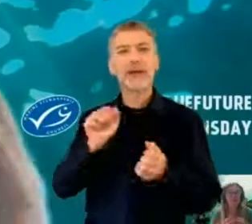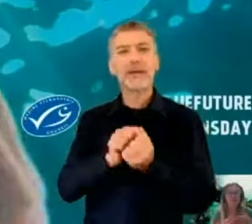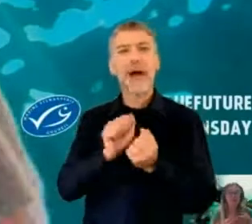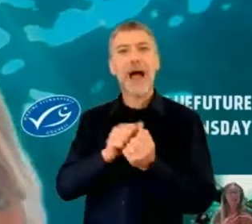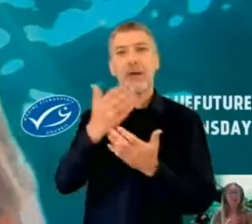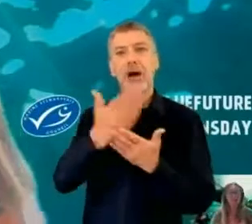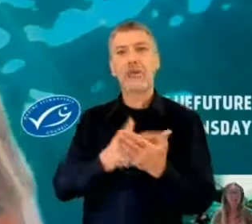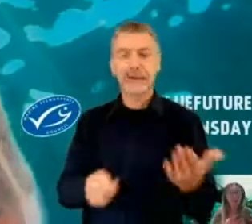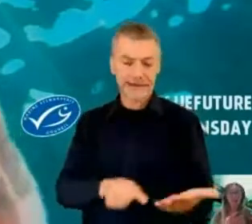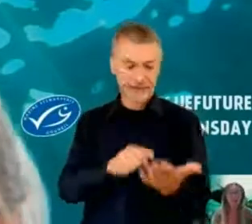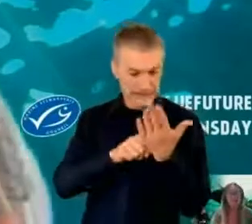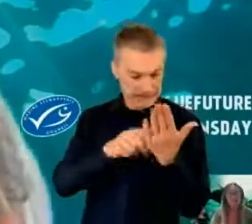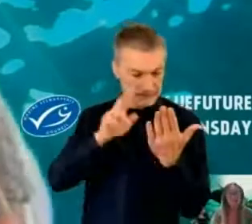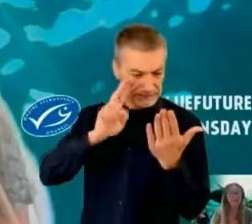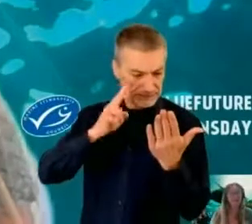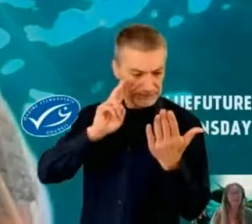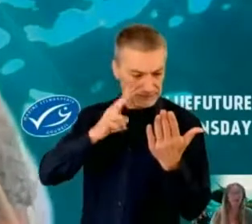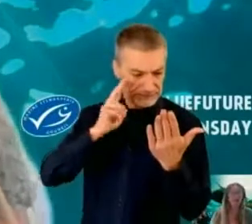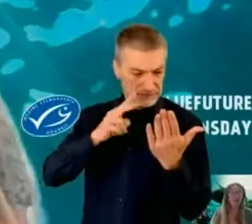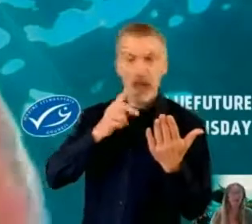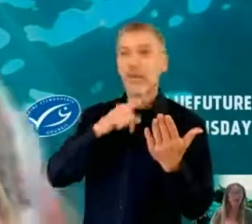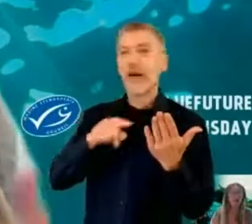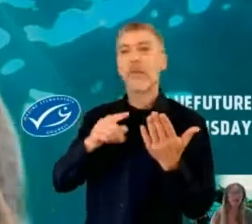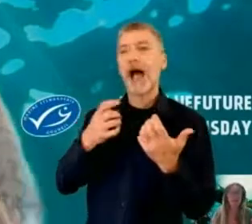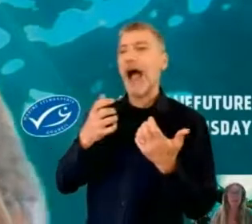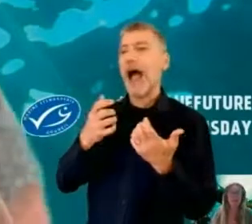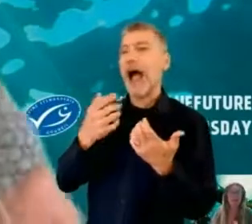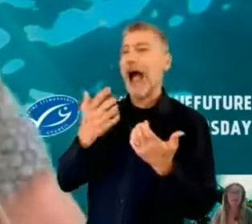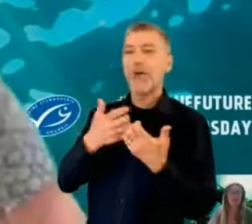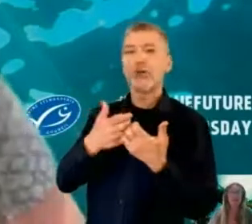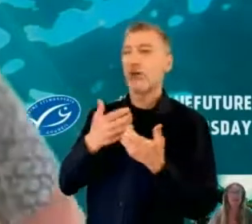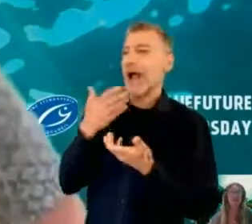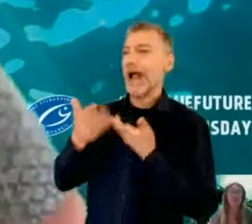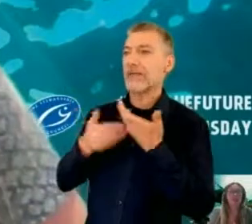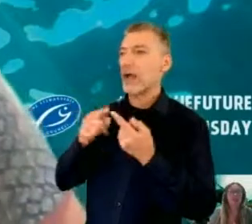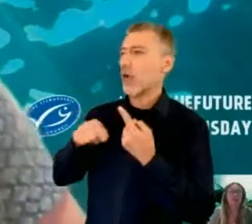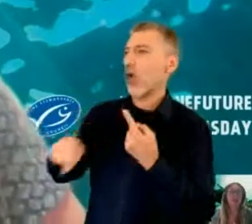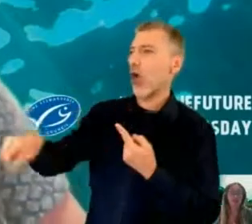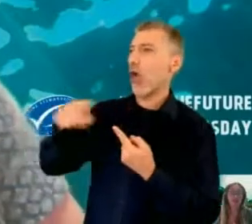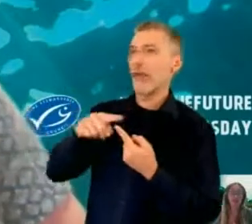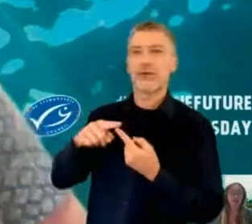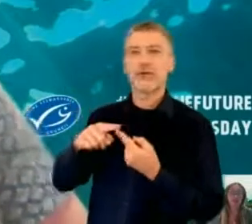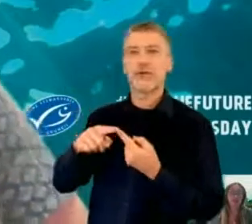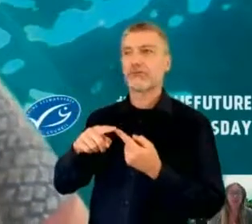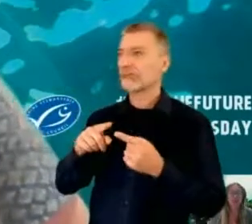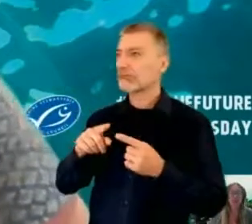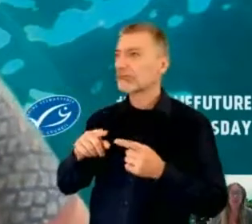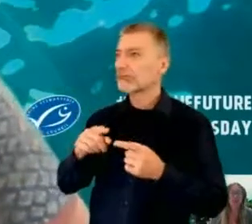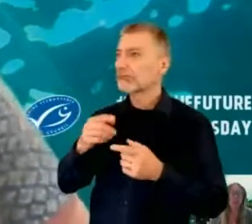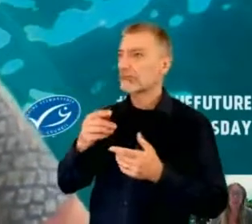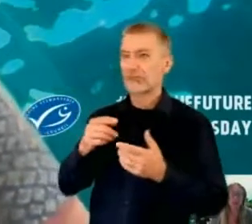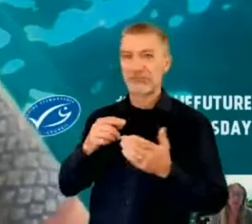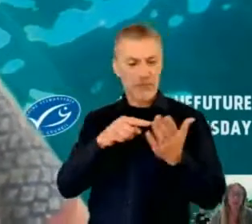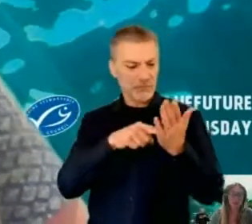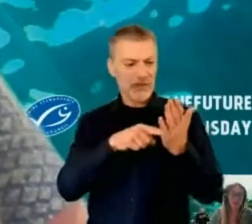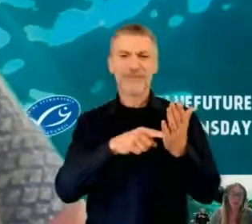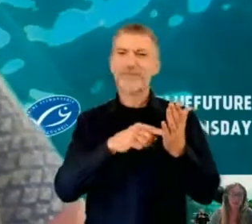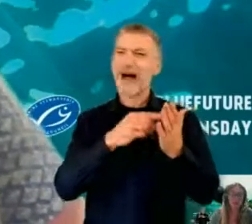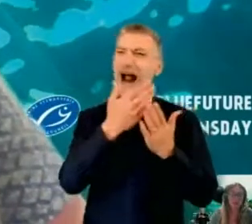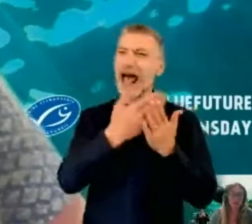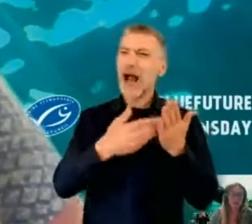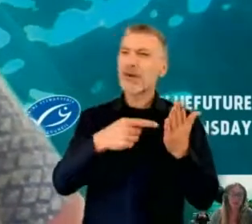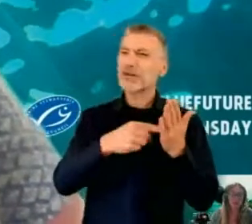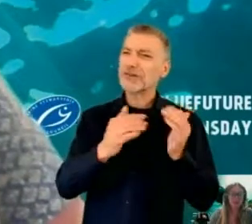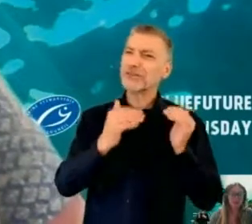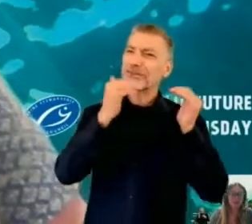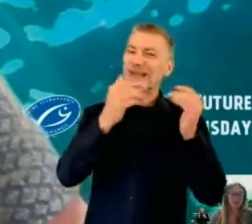into lay people speak so that people all around the world can understand, you know, our scientific outputs as well.